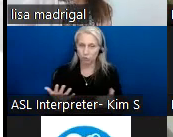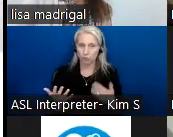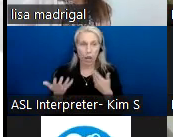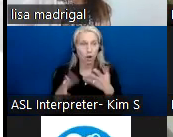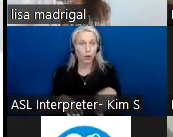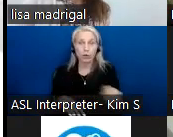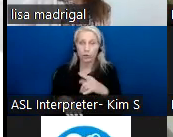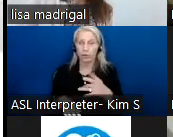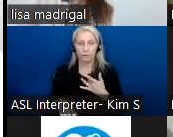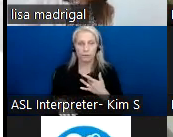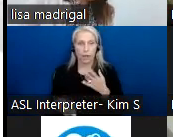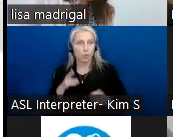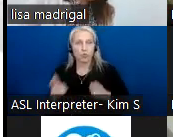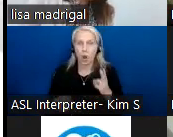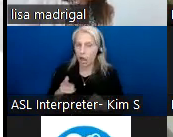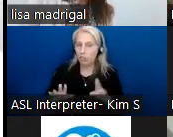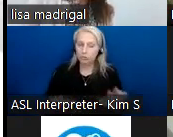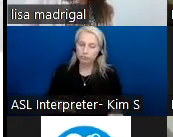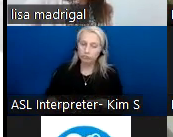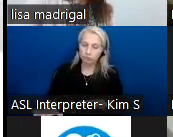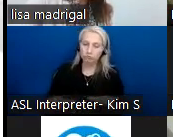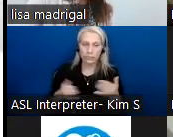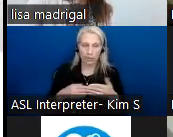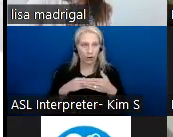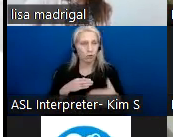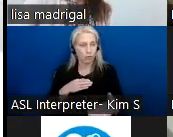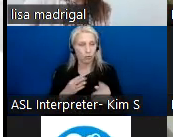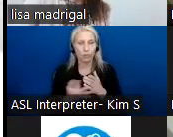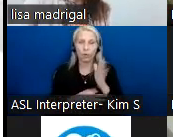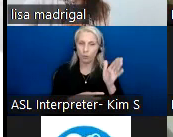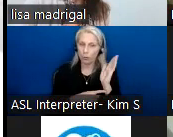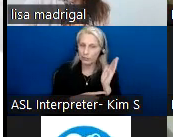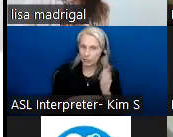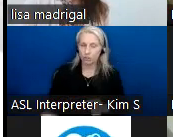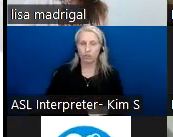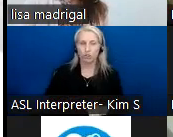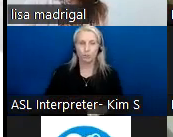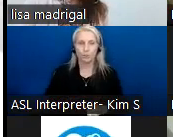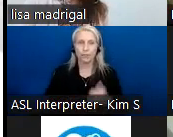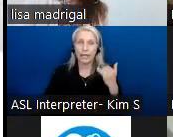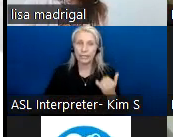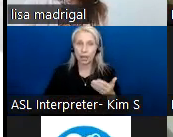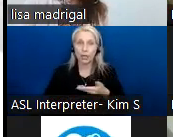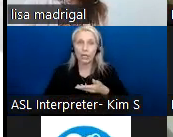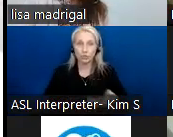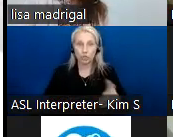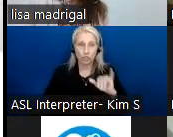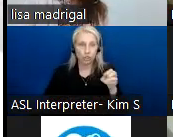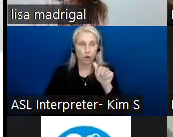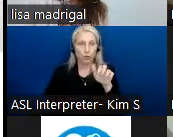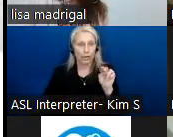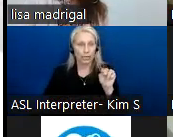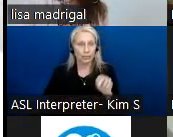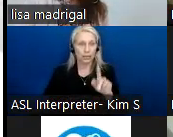anybody to feel rushed from here on out going through their presentations. So now I'd like to introduce Joanne